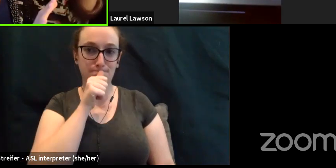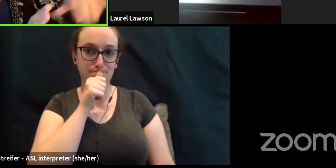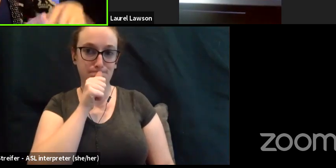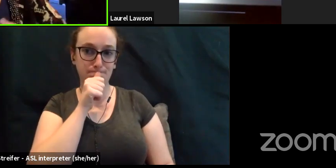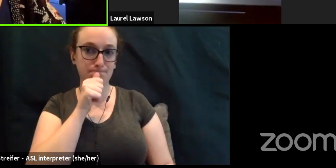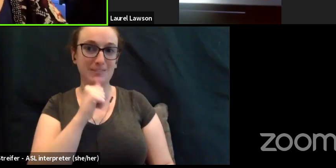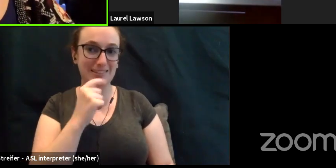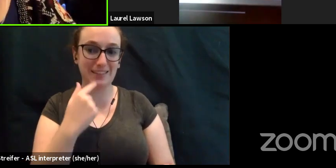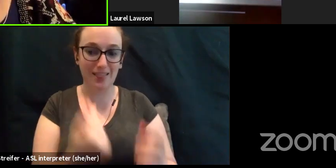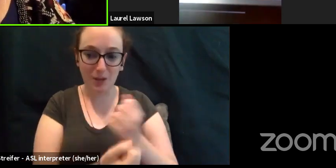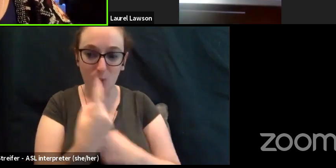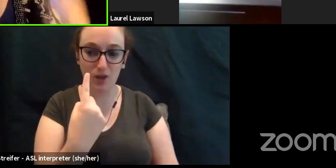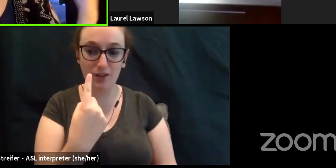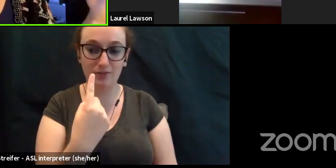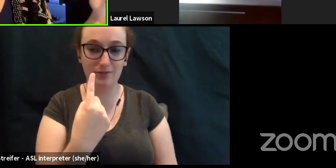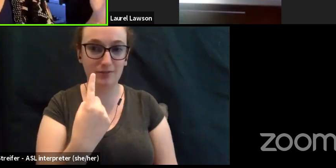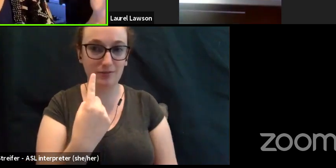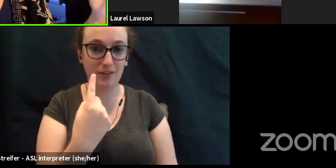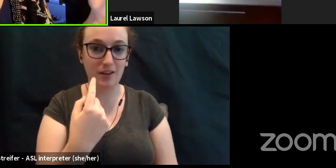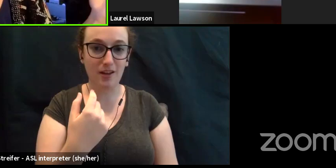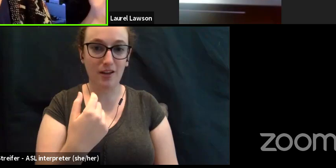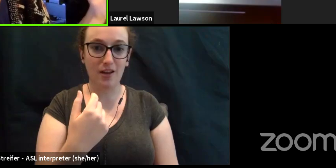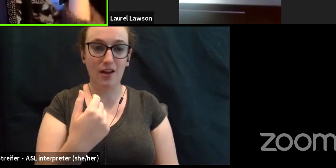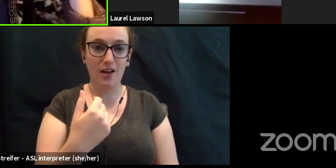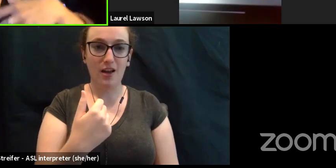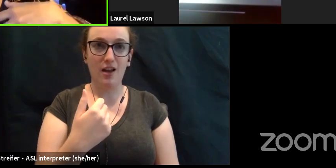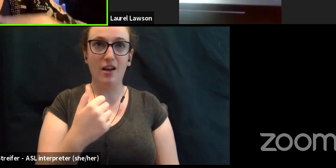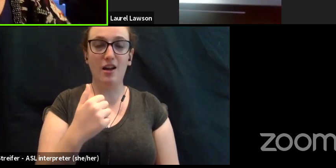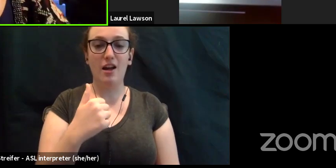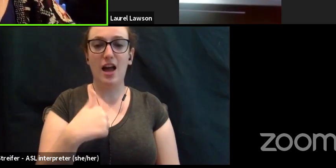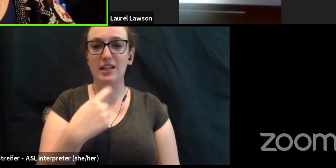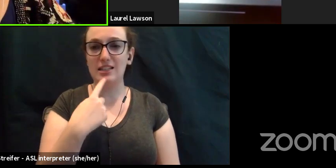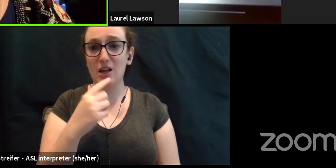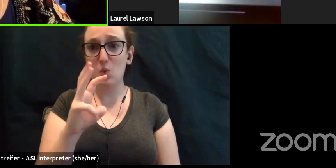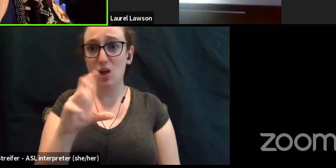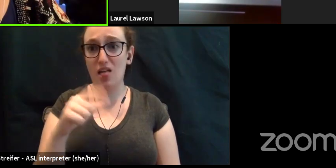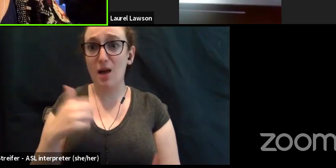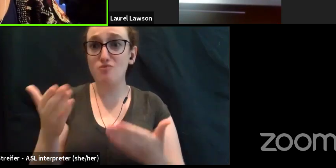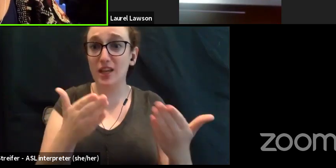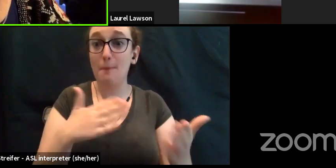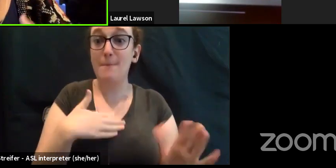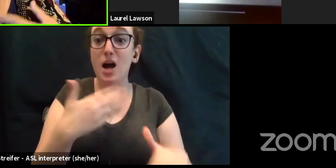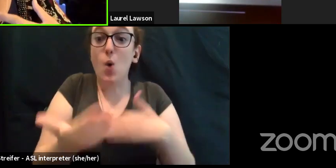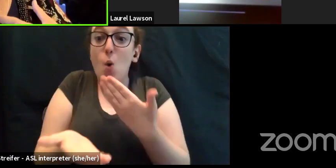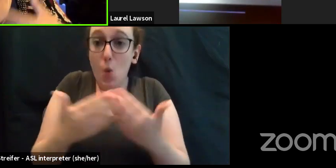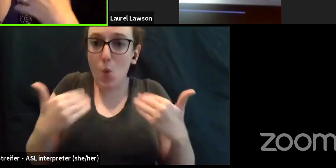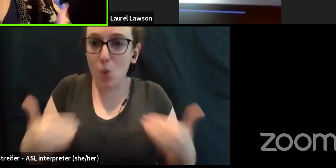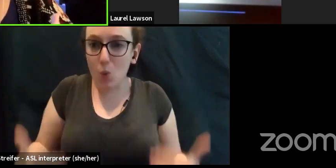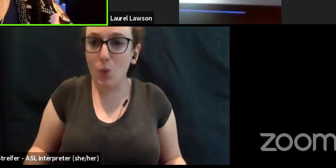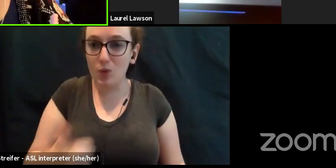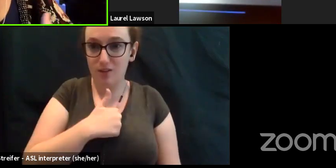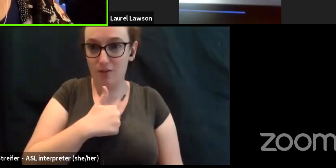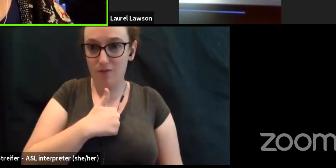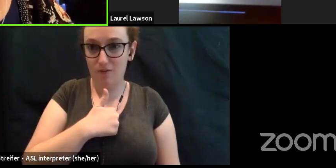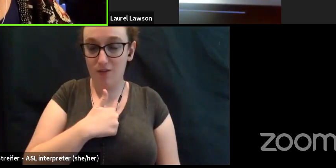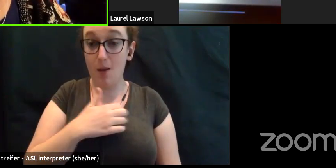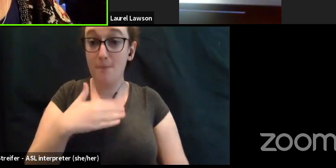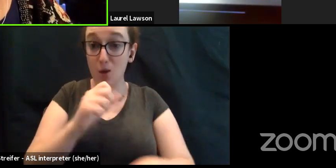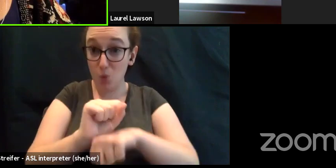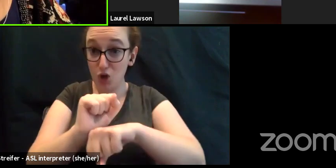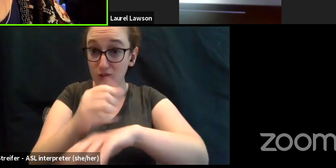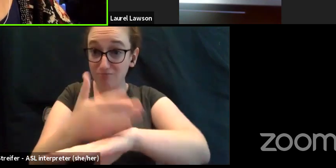tried to push it out of the way. And it wasn't until I kind of like said, well, I'm bringing my whole self to this room, that my work got stronger